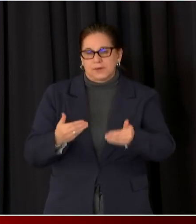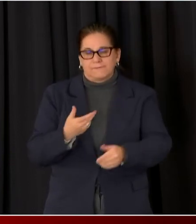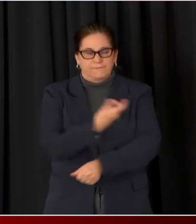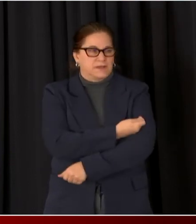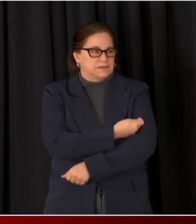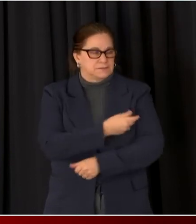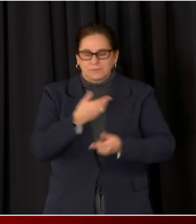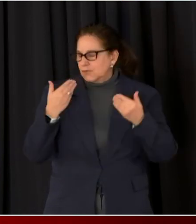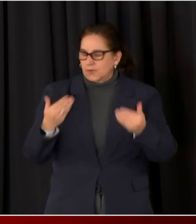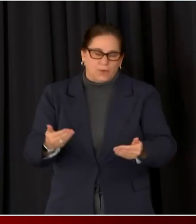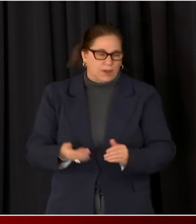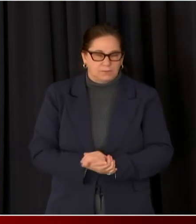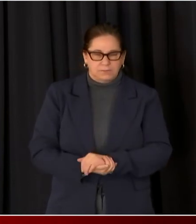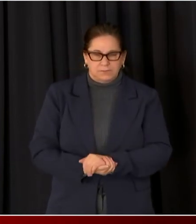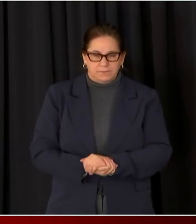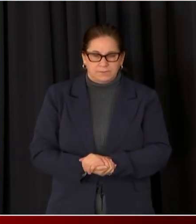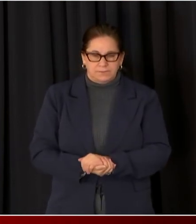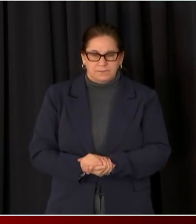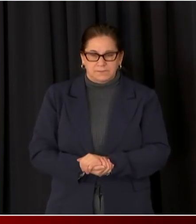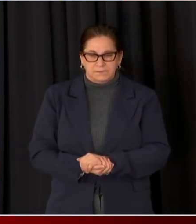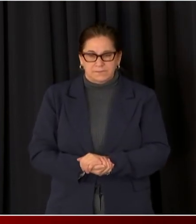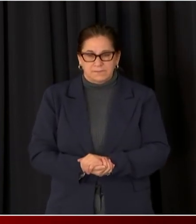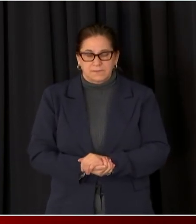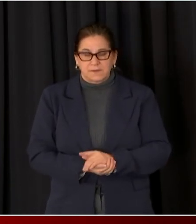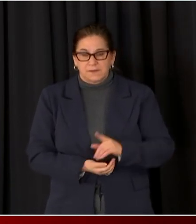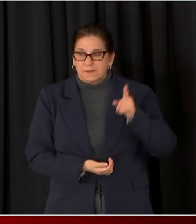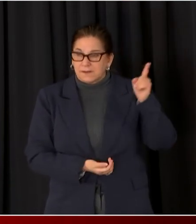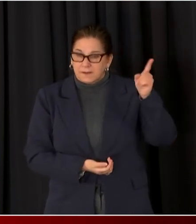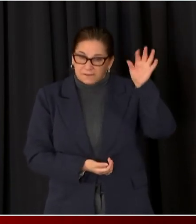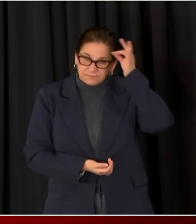federal government, just as we are making decisions about